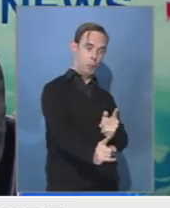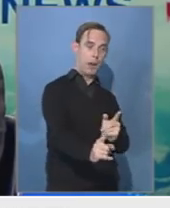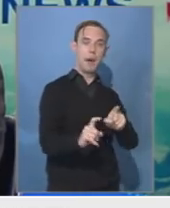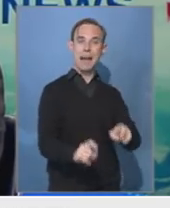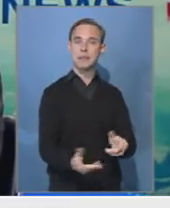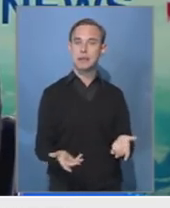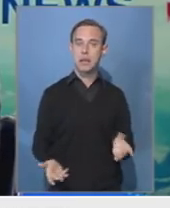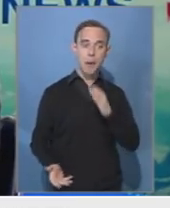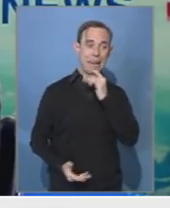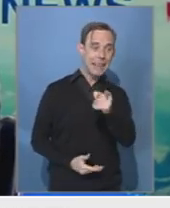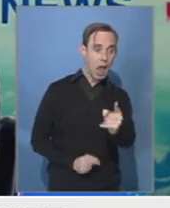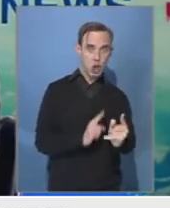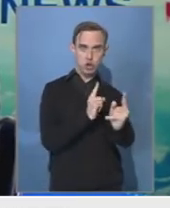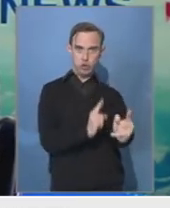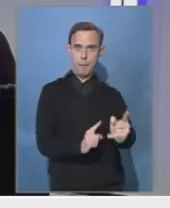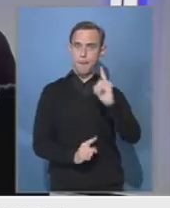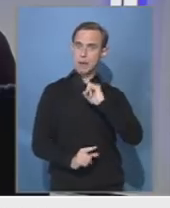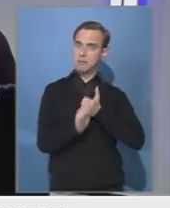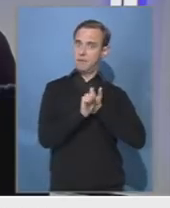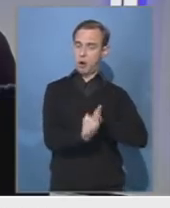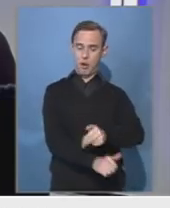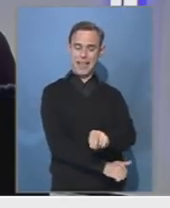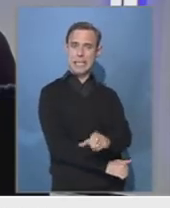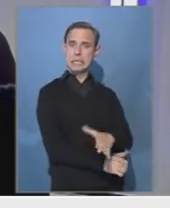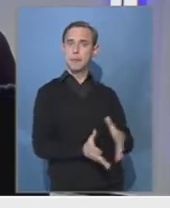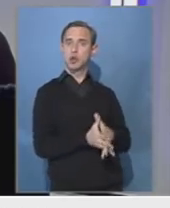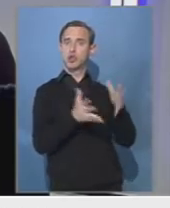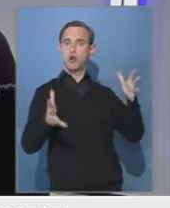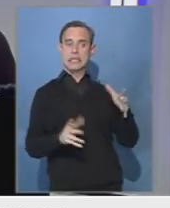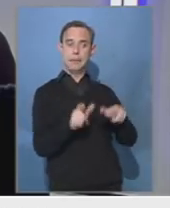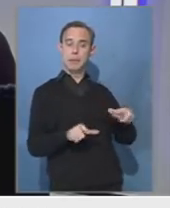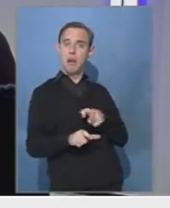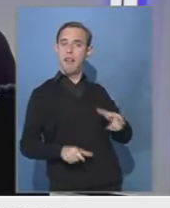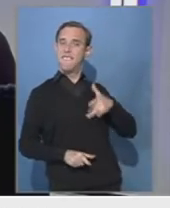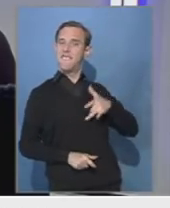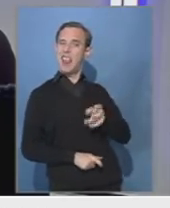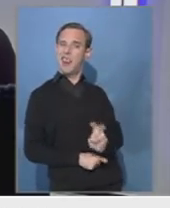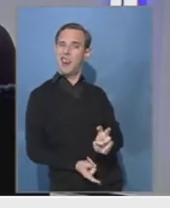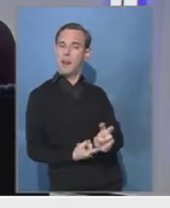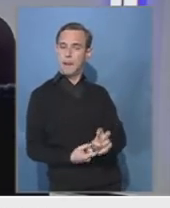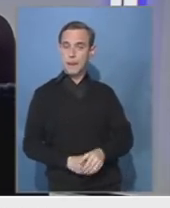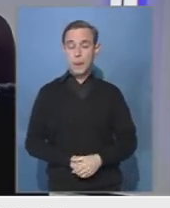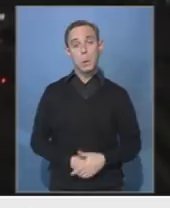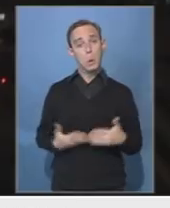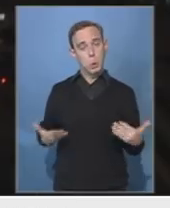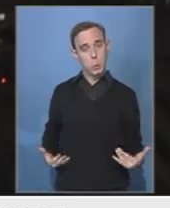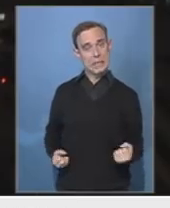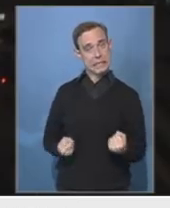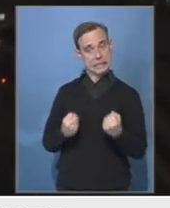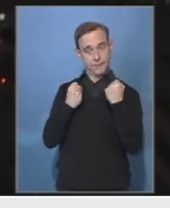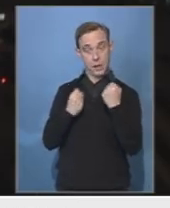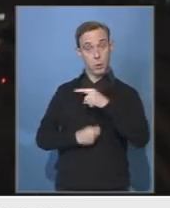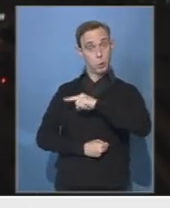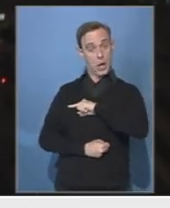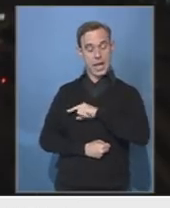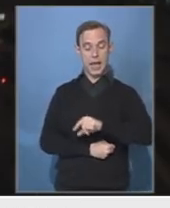just do the will of the party. Well, that's the difficulty with what happened at Nasrec, of